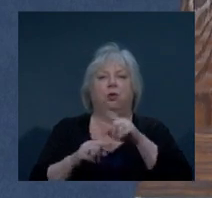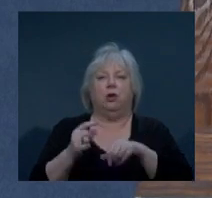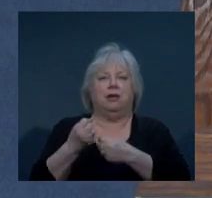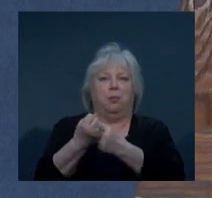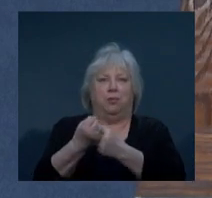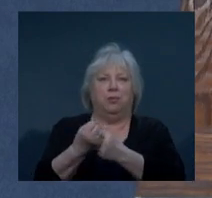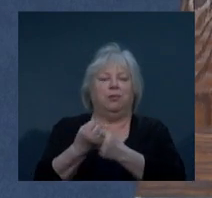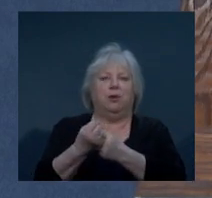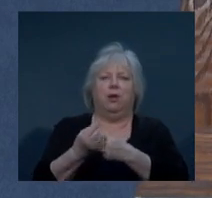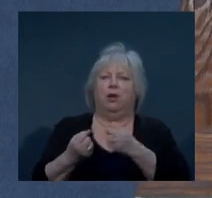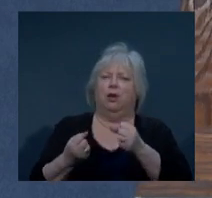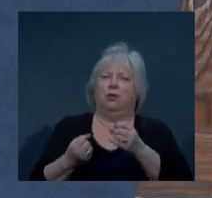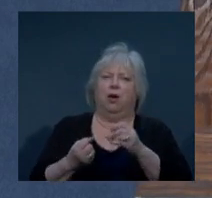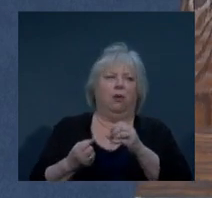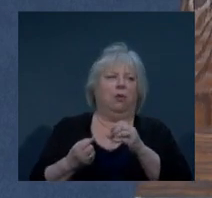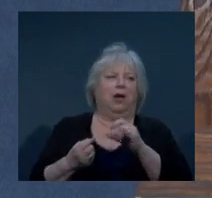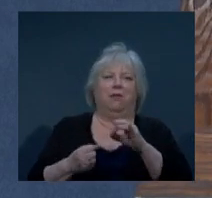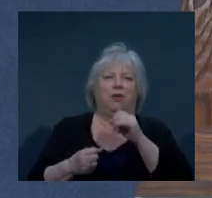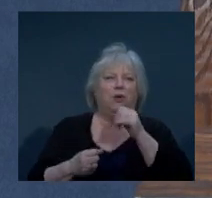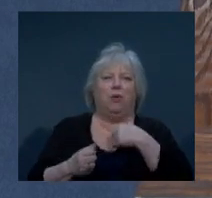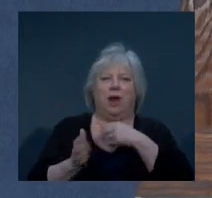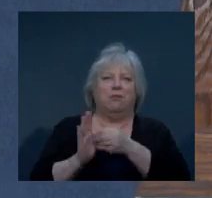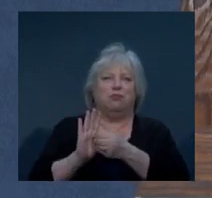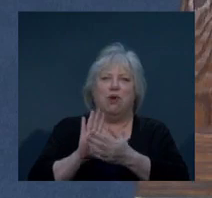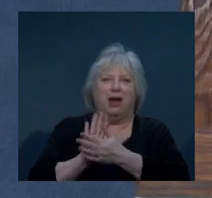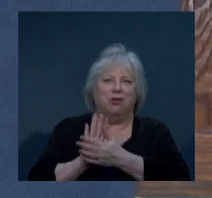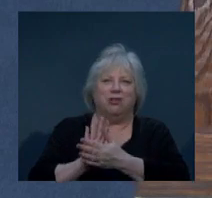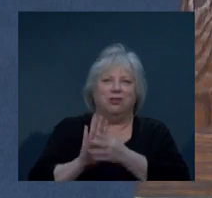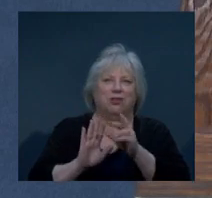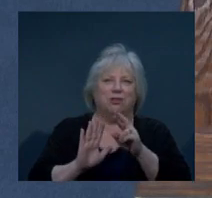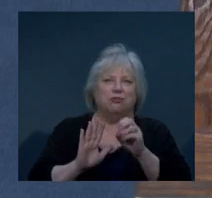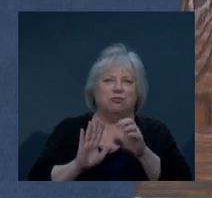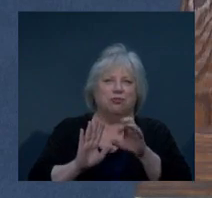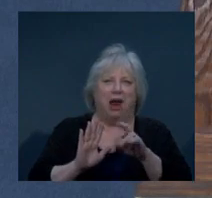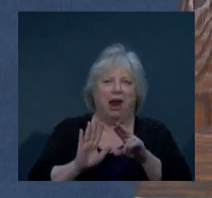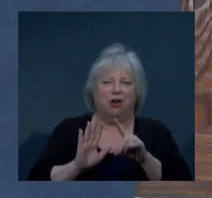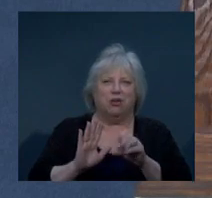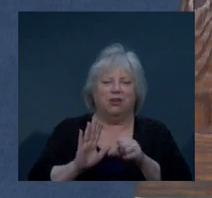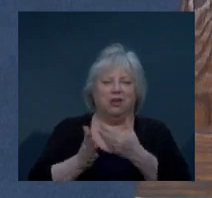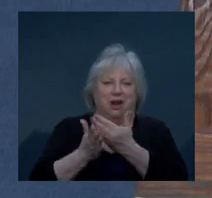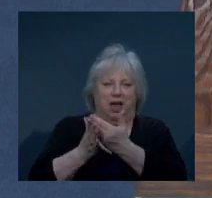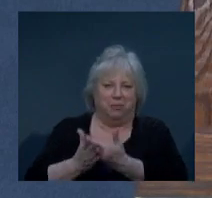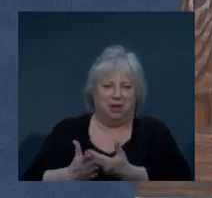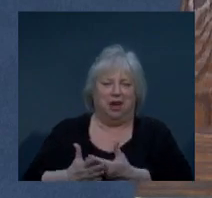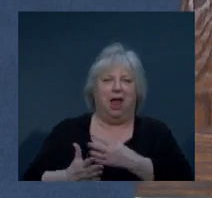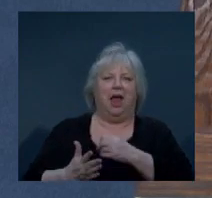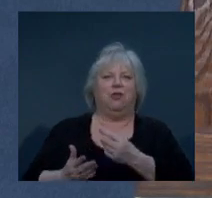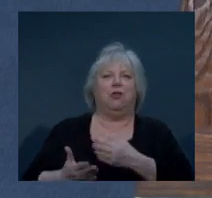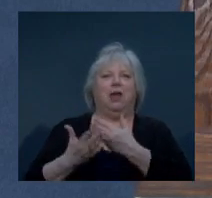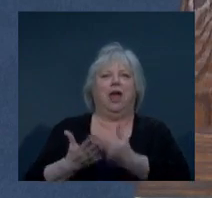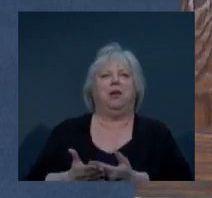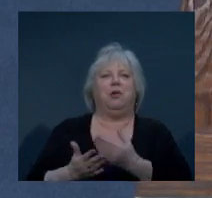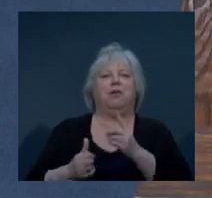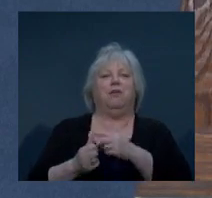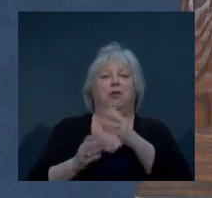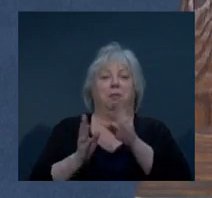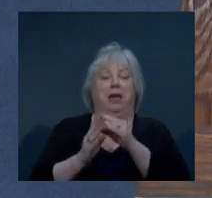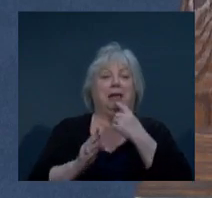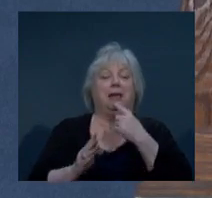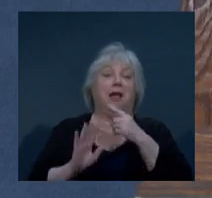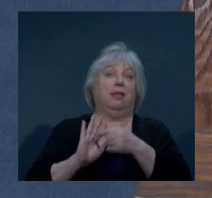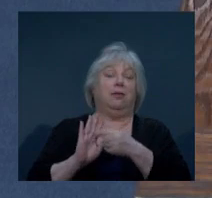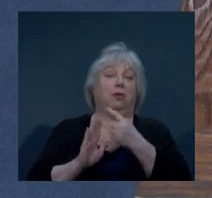unsustainable. So if you don't have records out there and you came up to that first meeting and said this is what we're going to